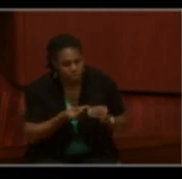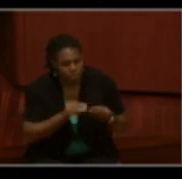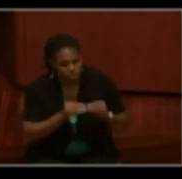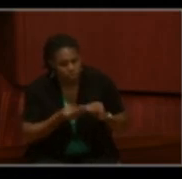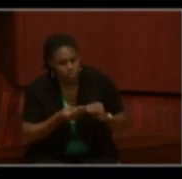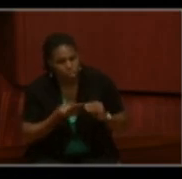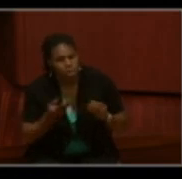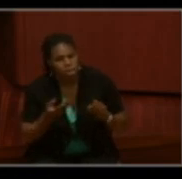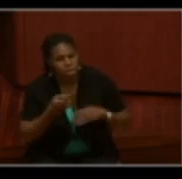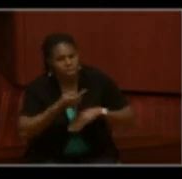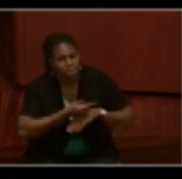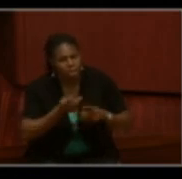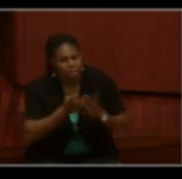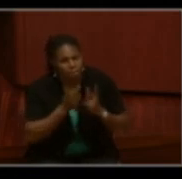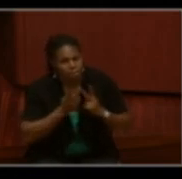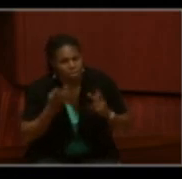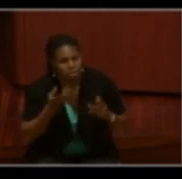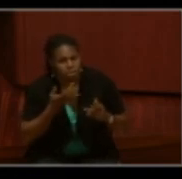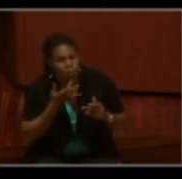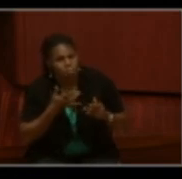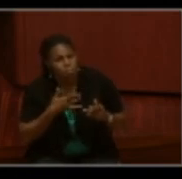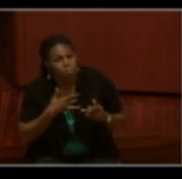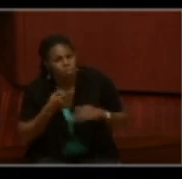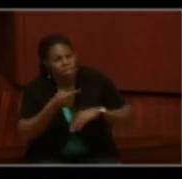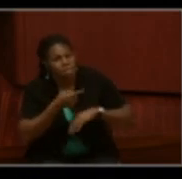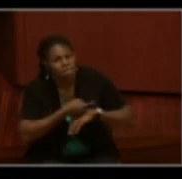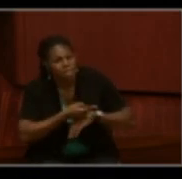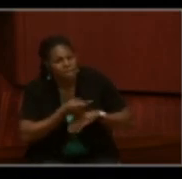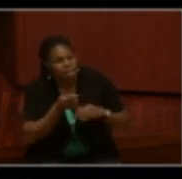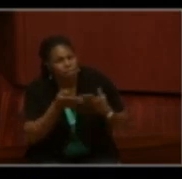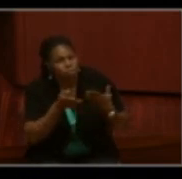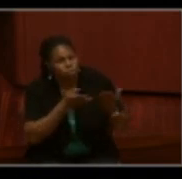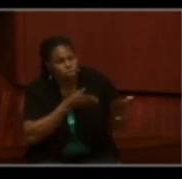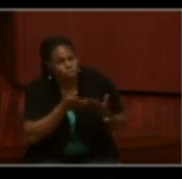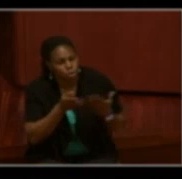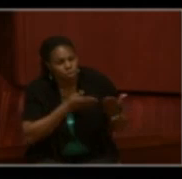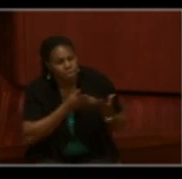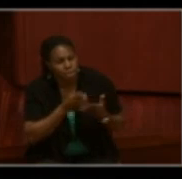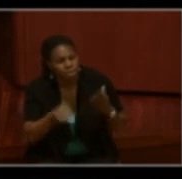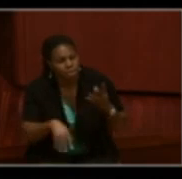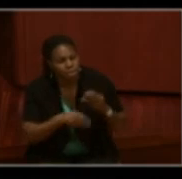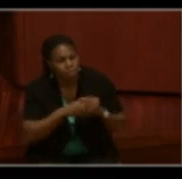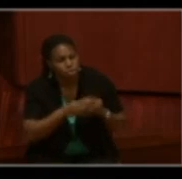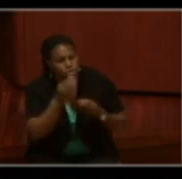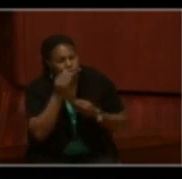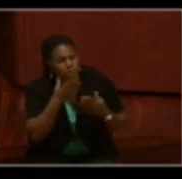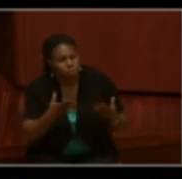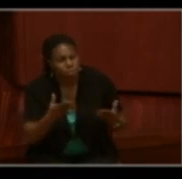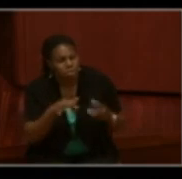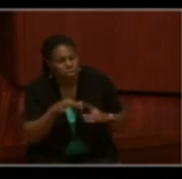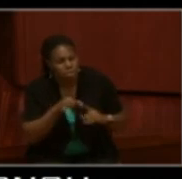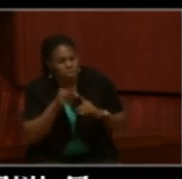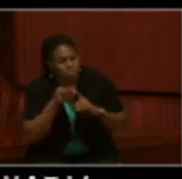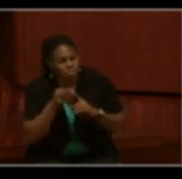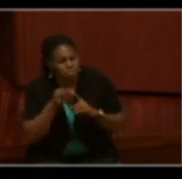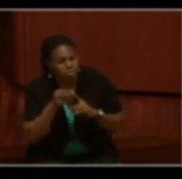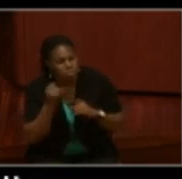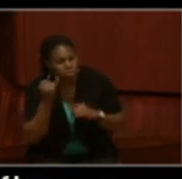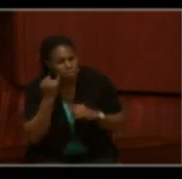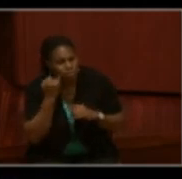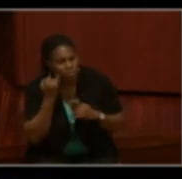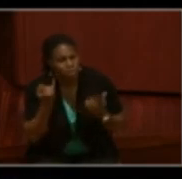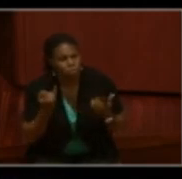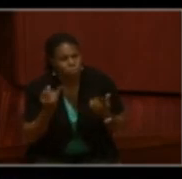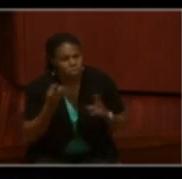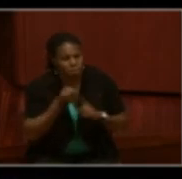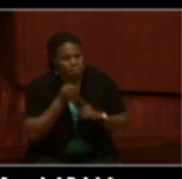birth, dates of service, and any additional information, especially if the record might have been affected by the